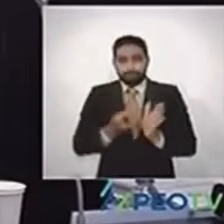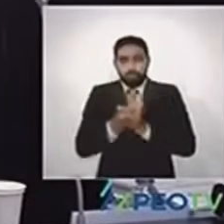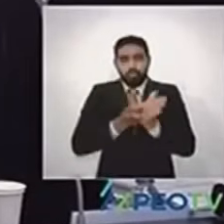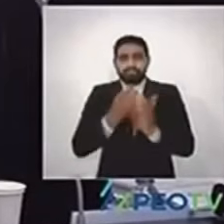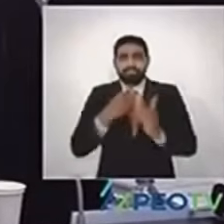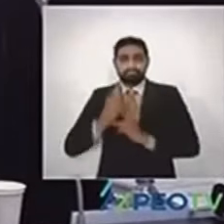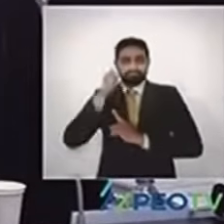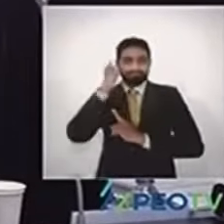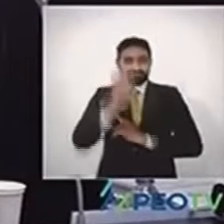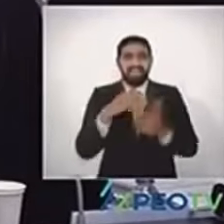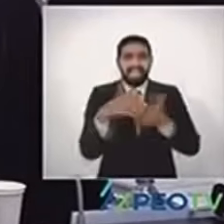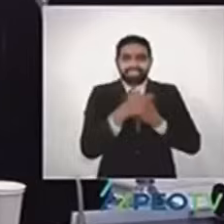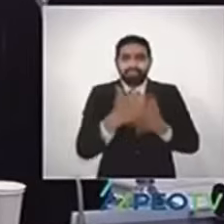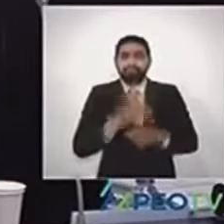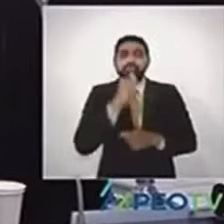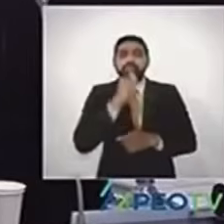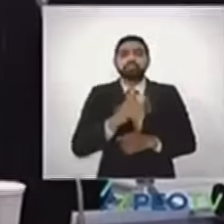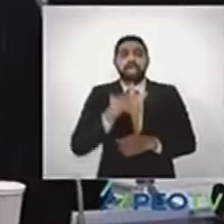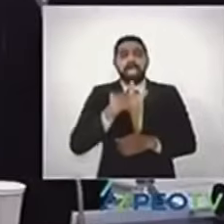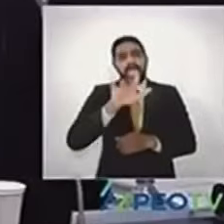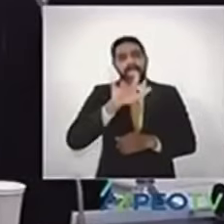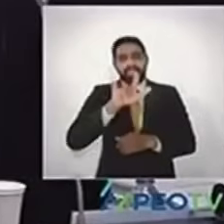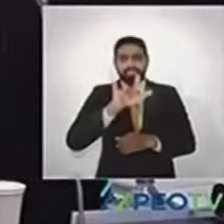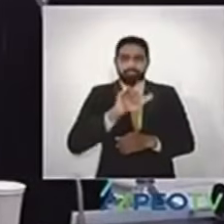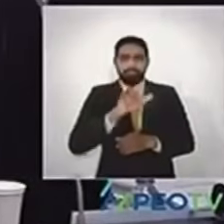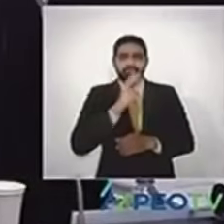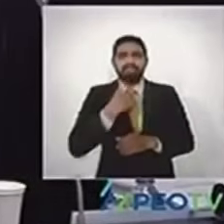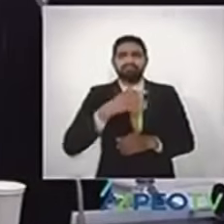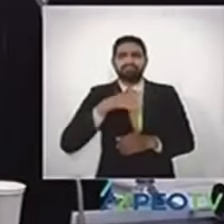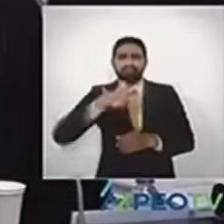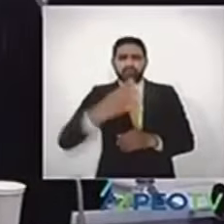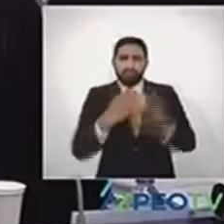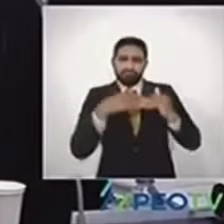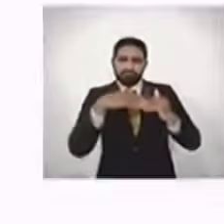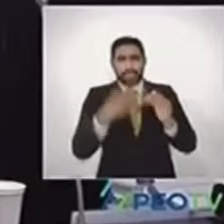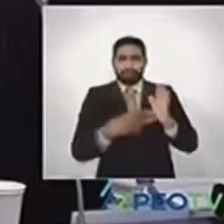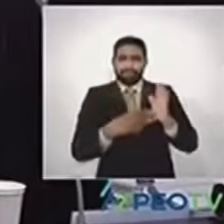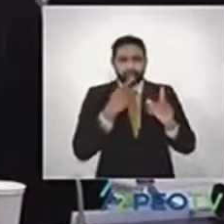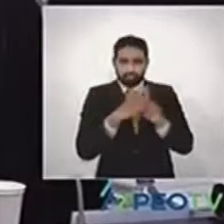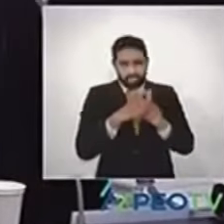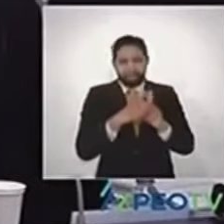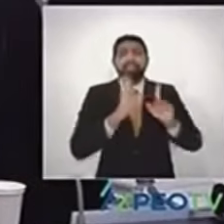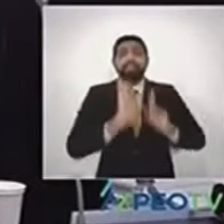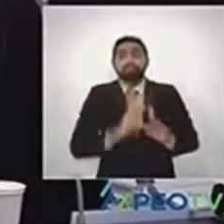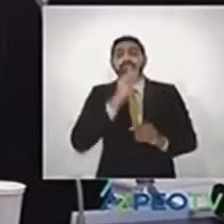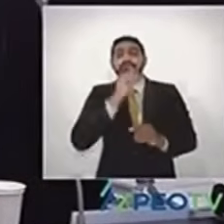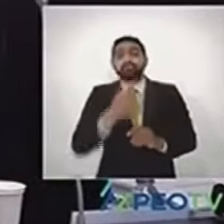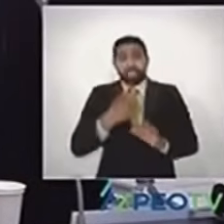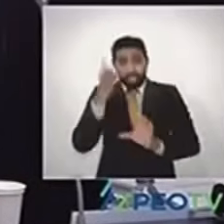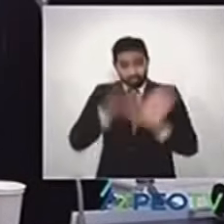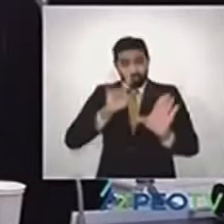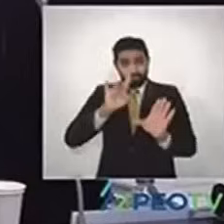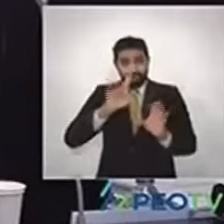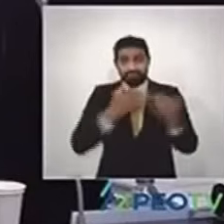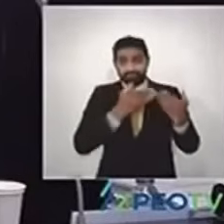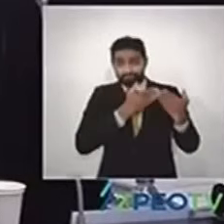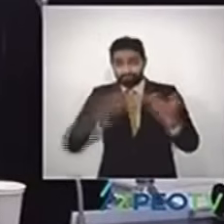be left to pay $1,620 million in 15 years. Such extortions will drag our country down further.